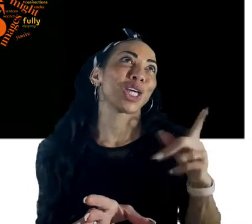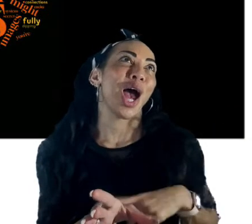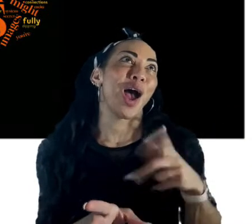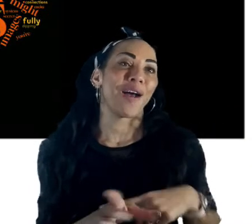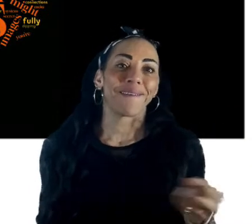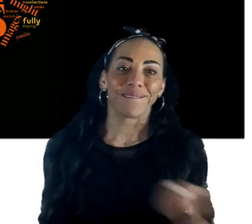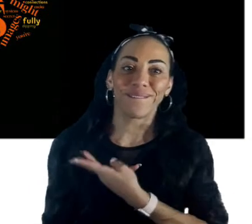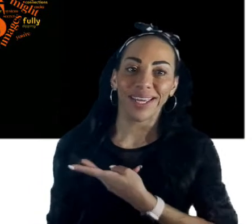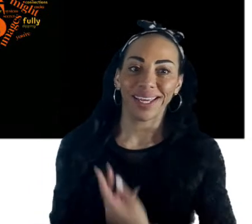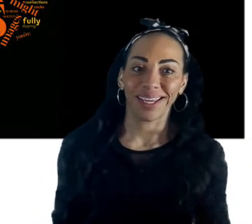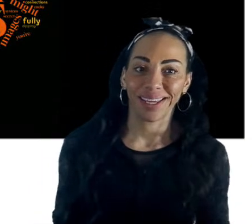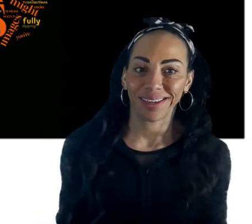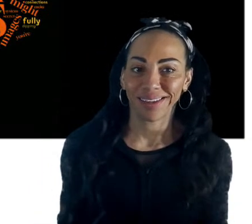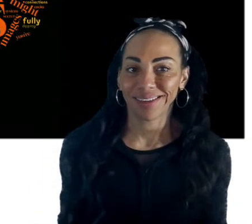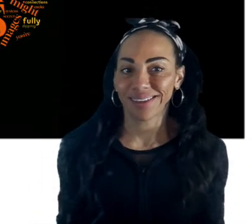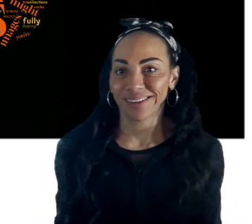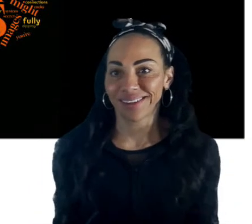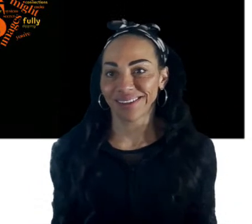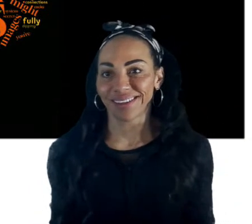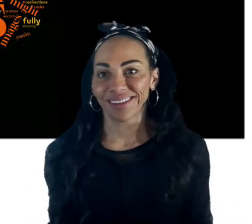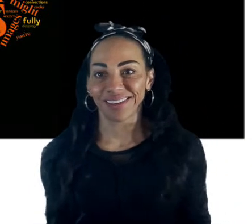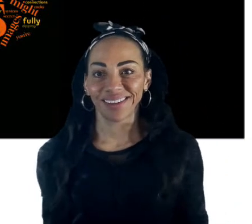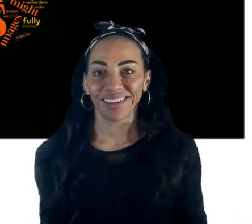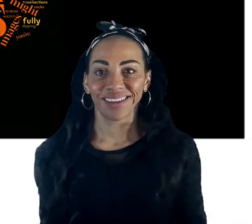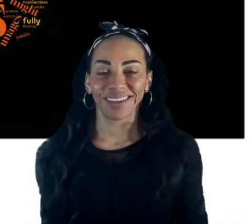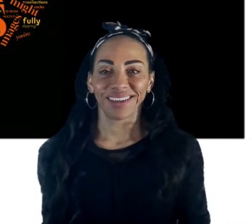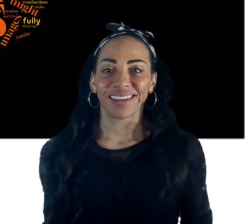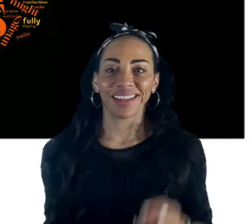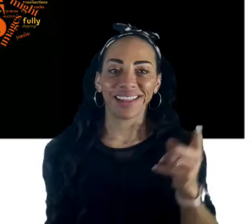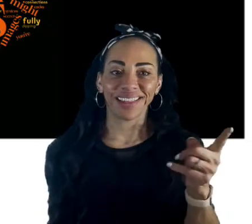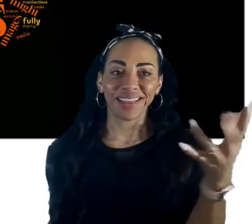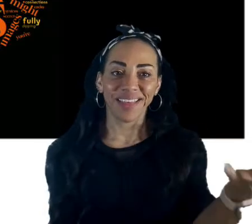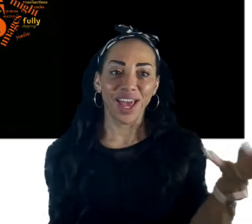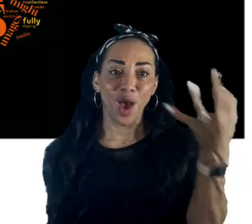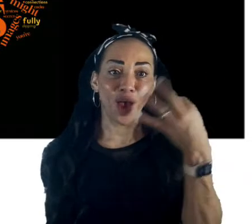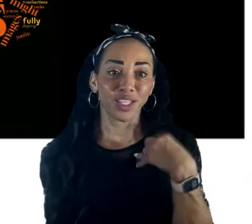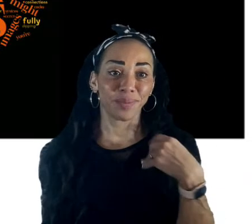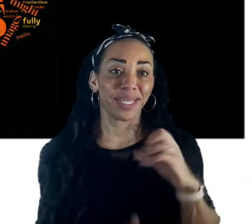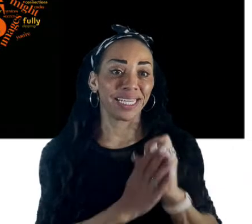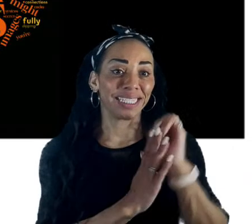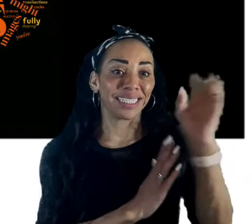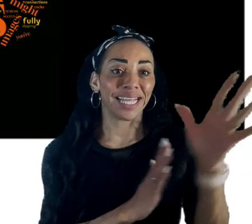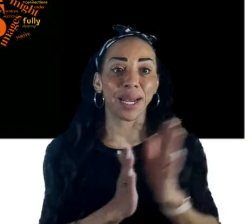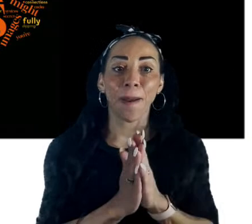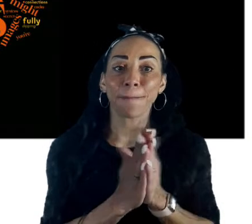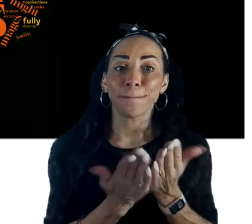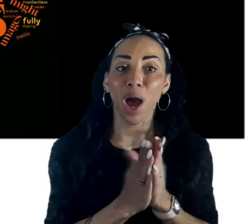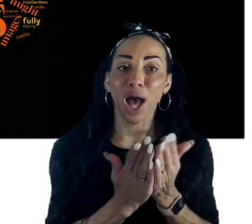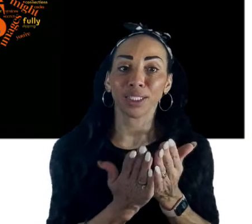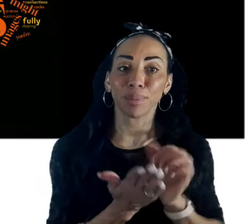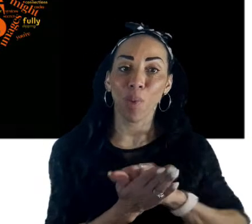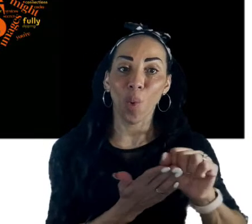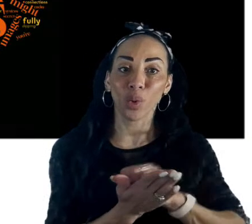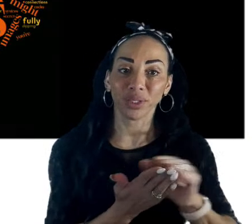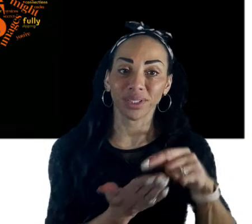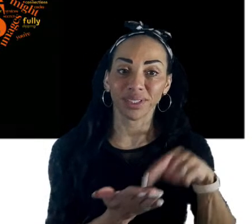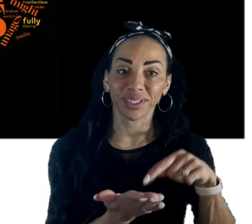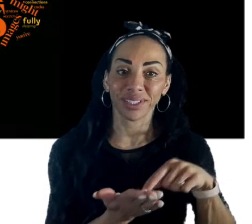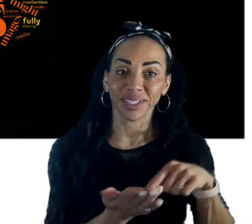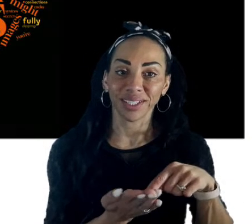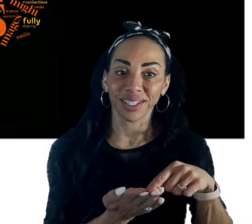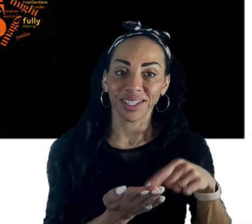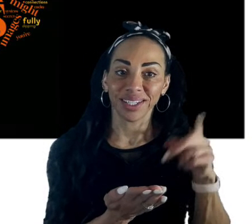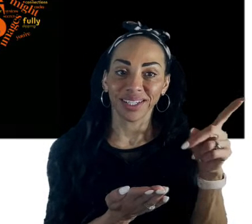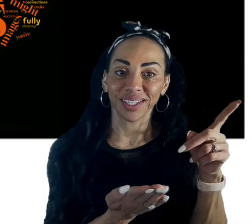And then they asked me to send my passport, so I sent them my passport, and they said, actually,